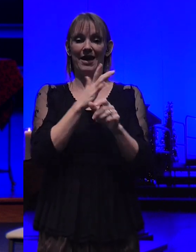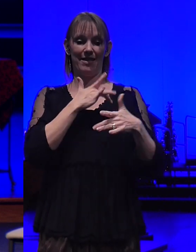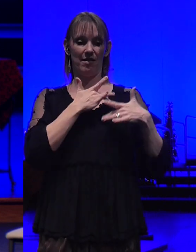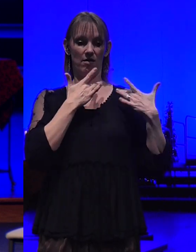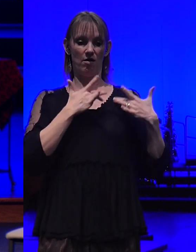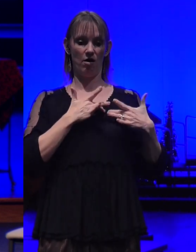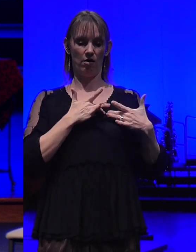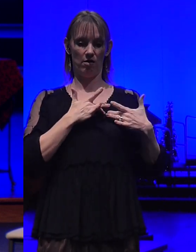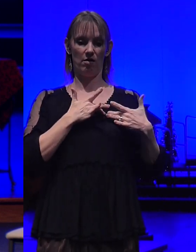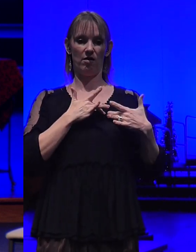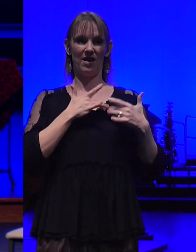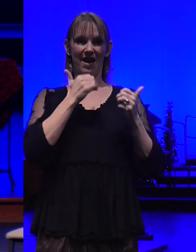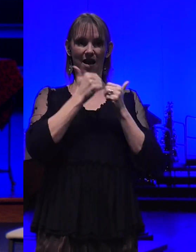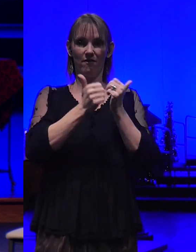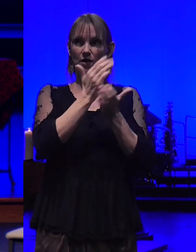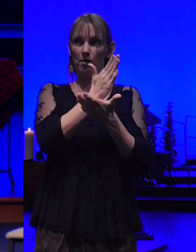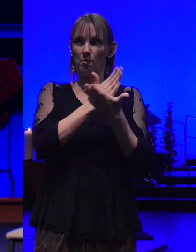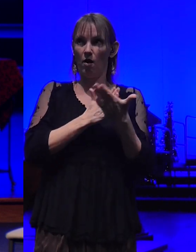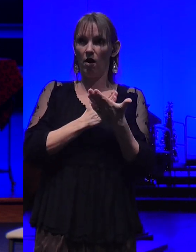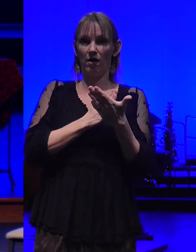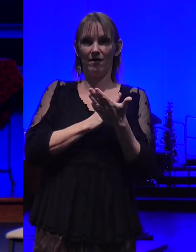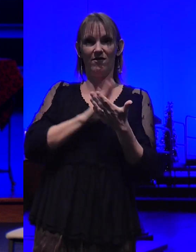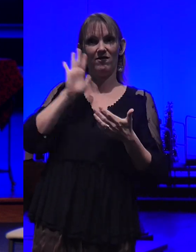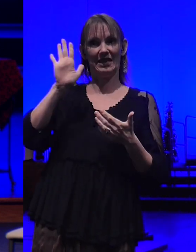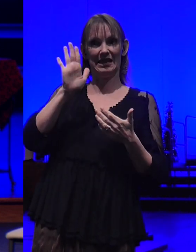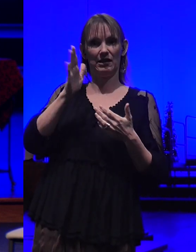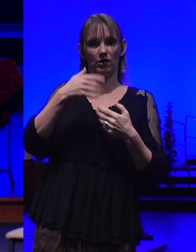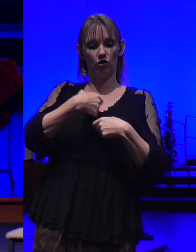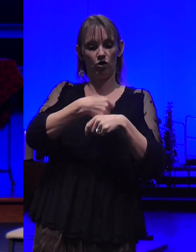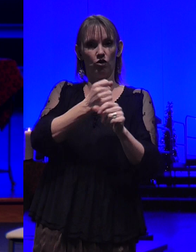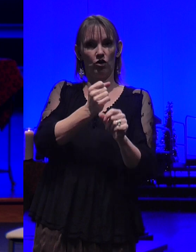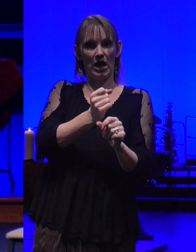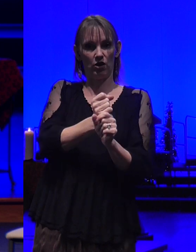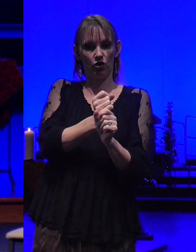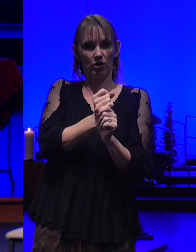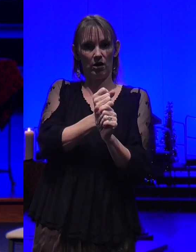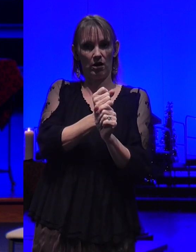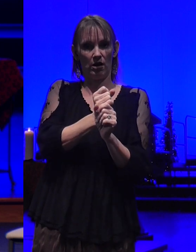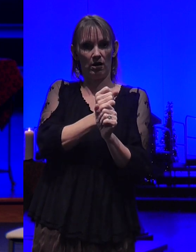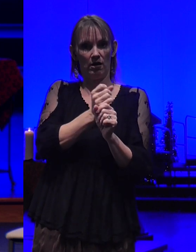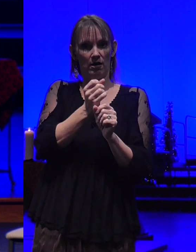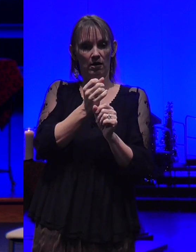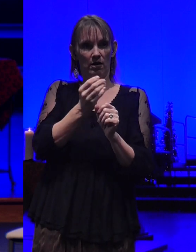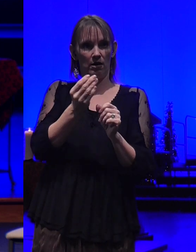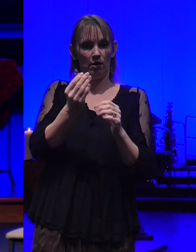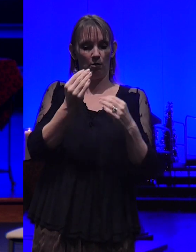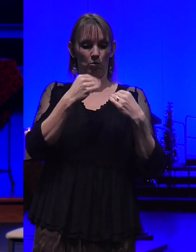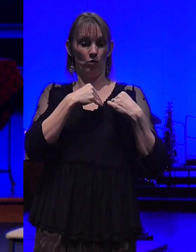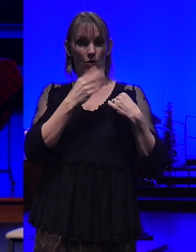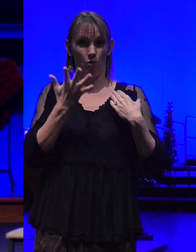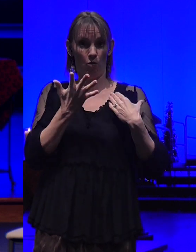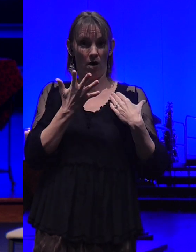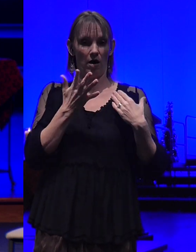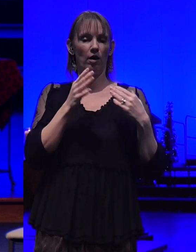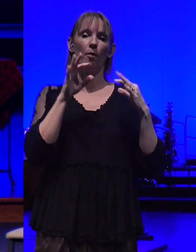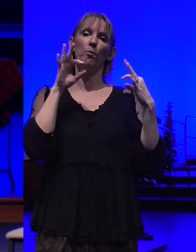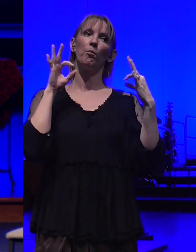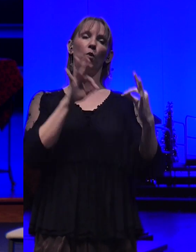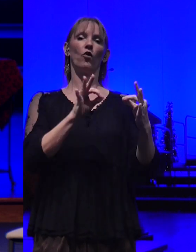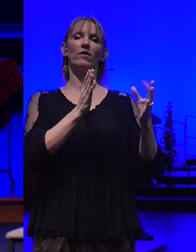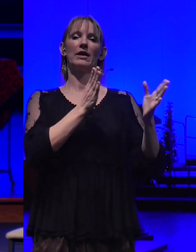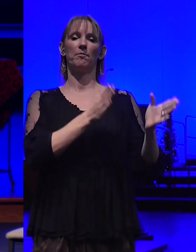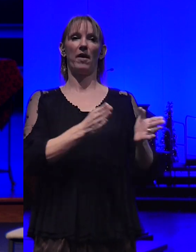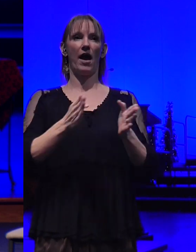of every aspect of its creation a perfect pattern.